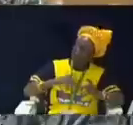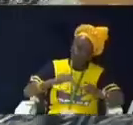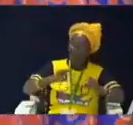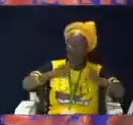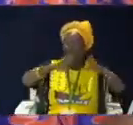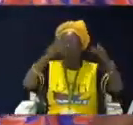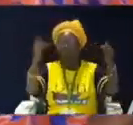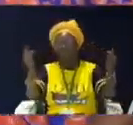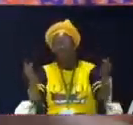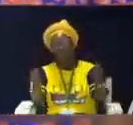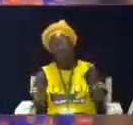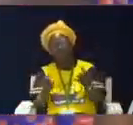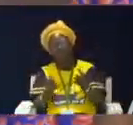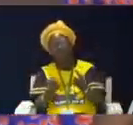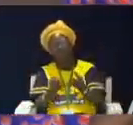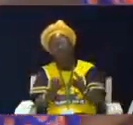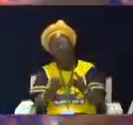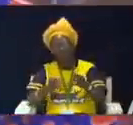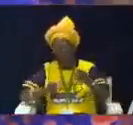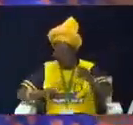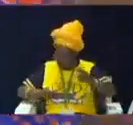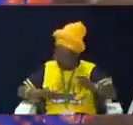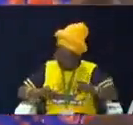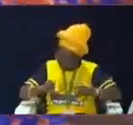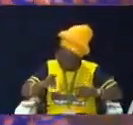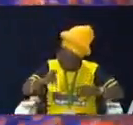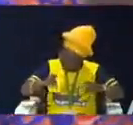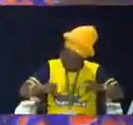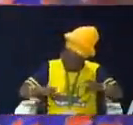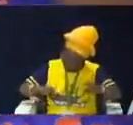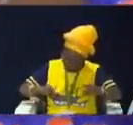reign. Oh, reign, Jesus, reign.